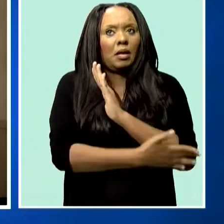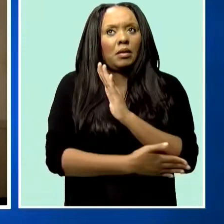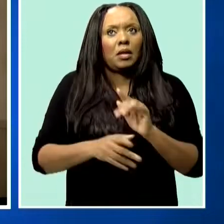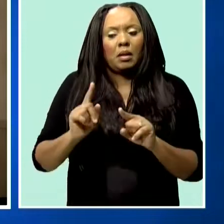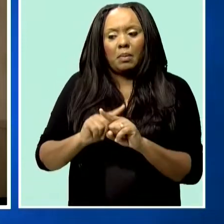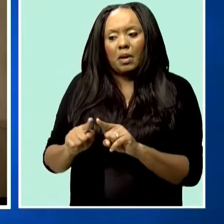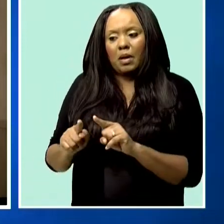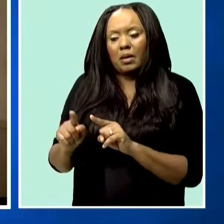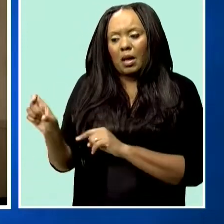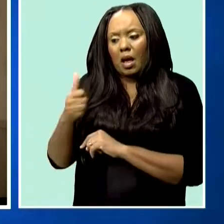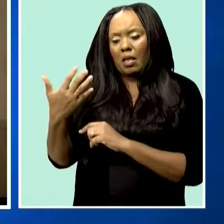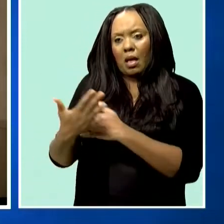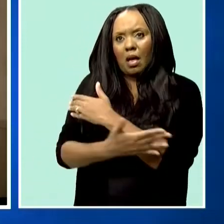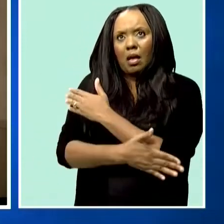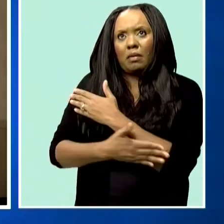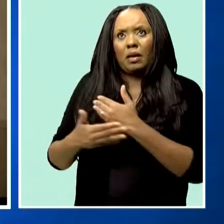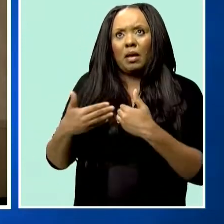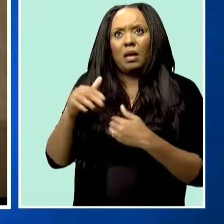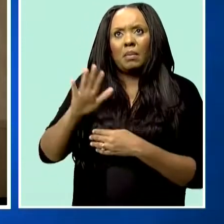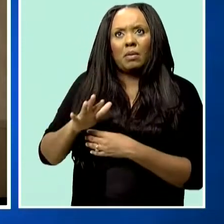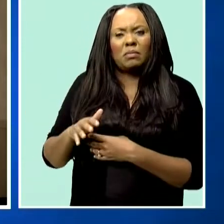many?